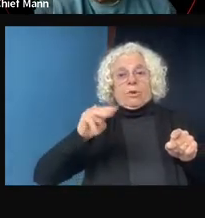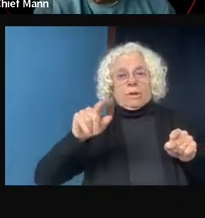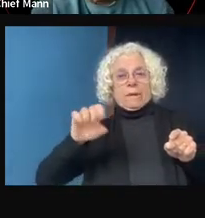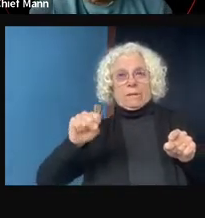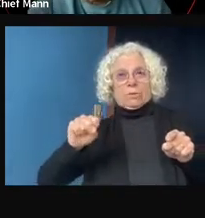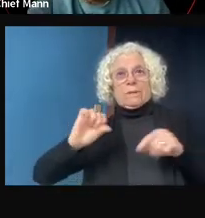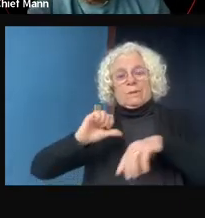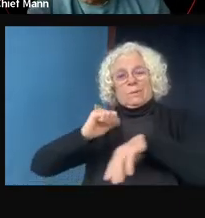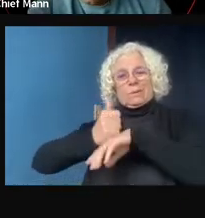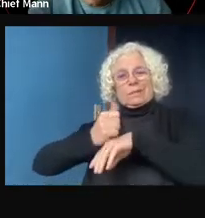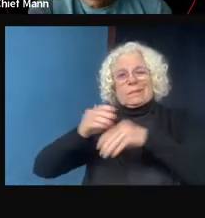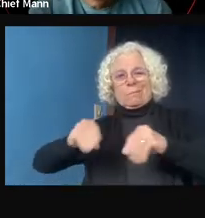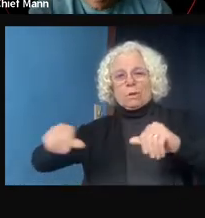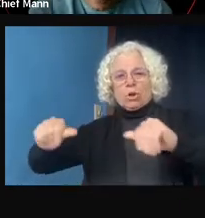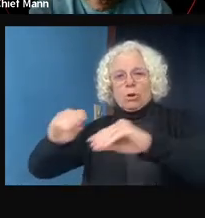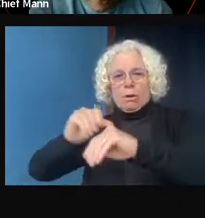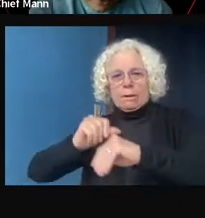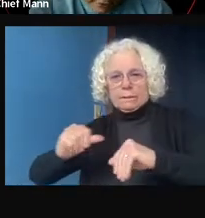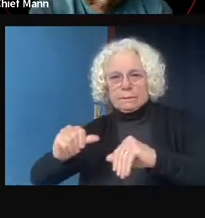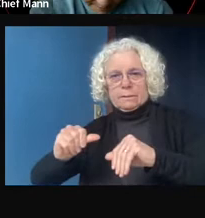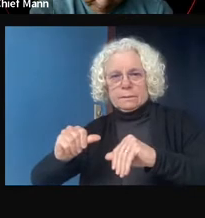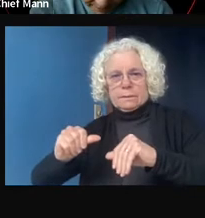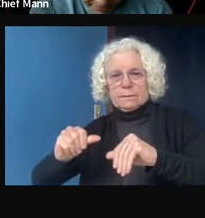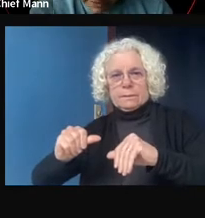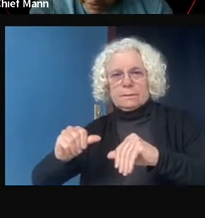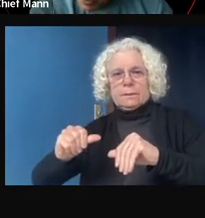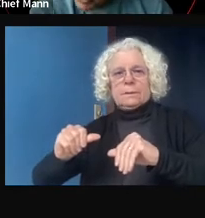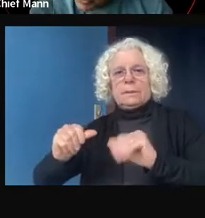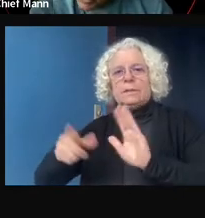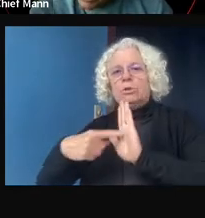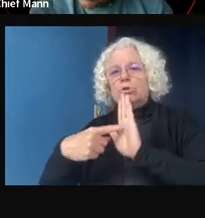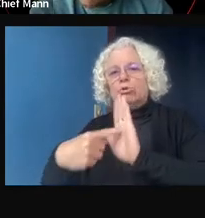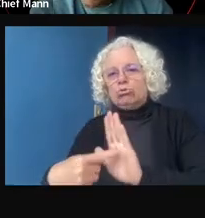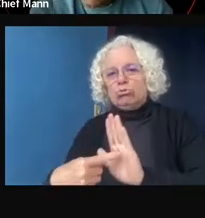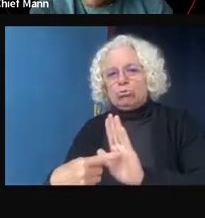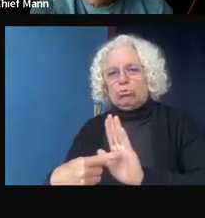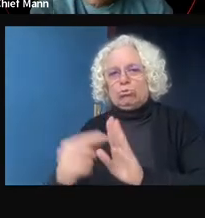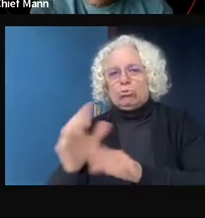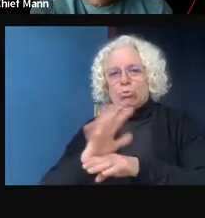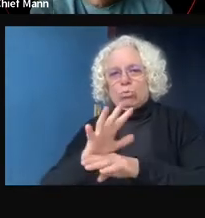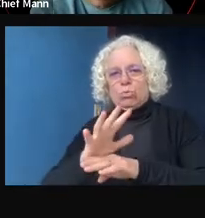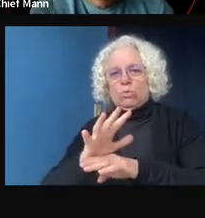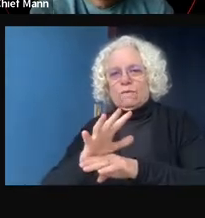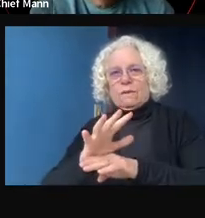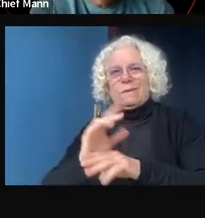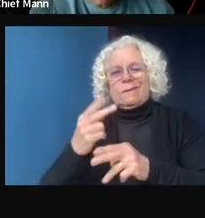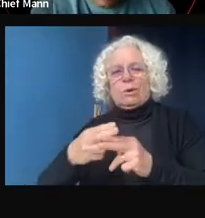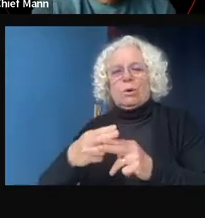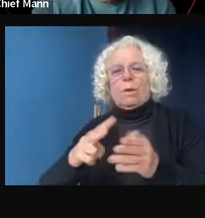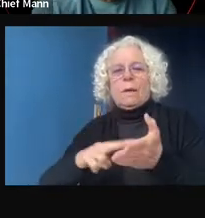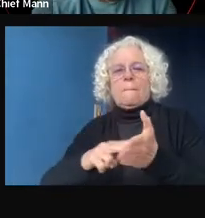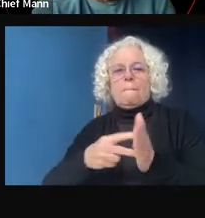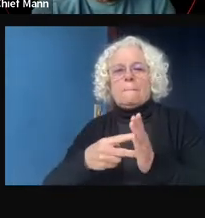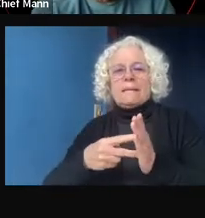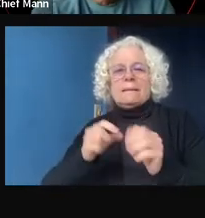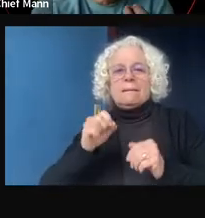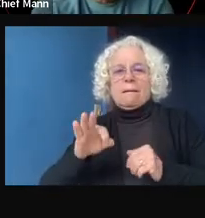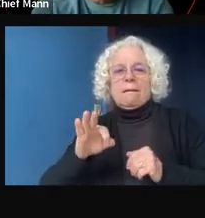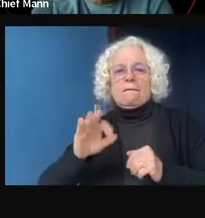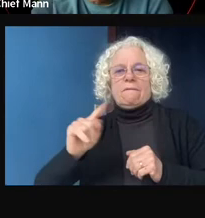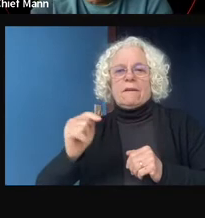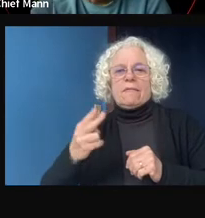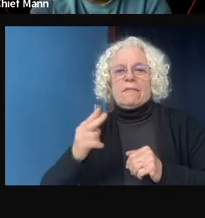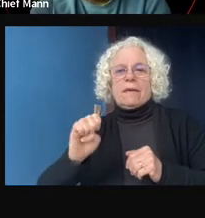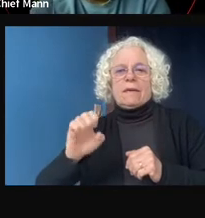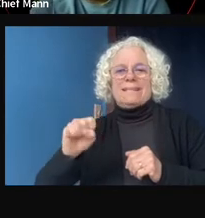Rutgers University called The Meaning of the Seed. And when we look at a seed, that